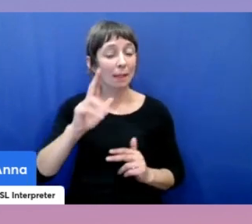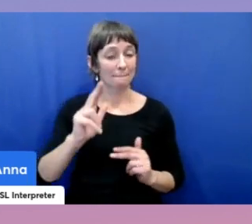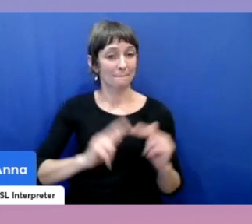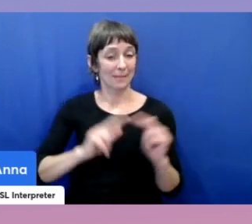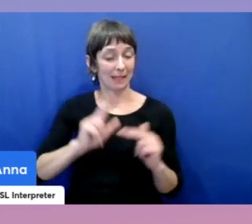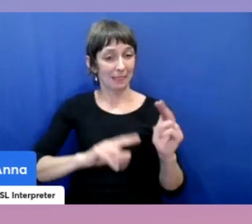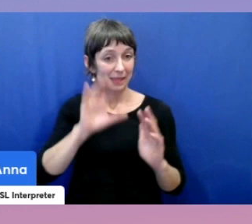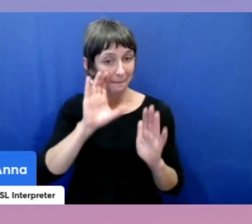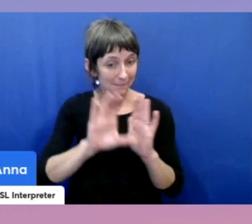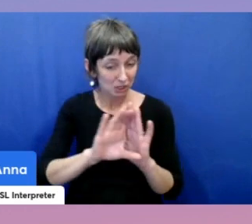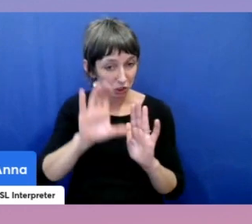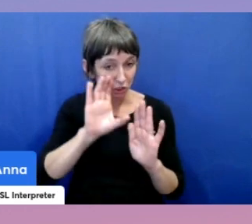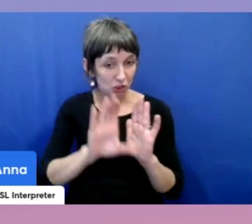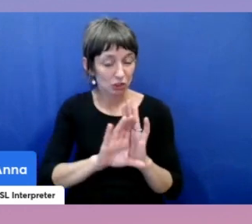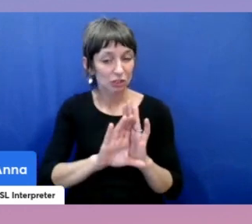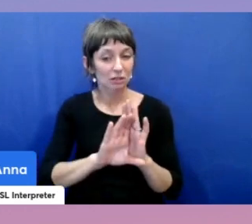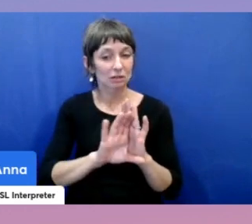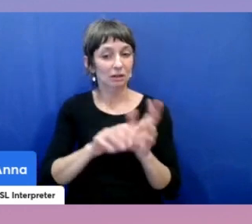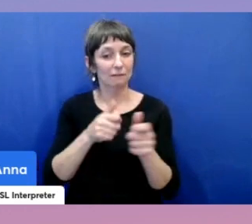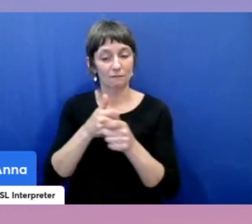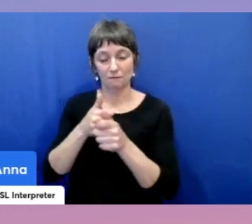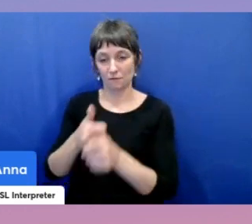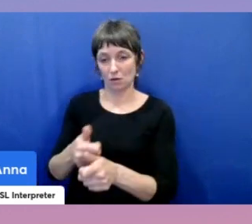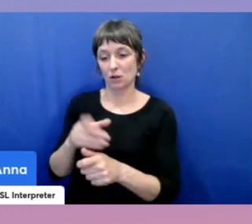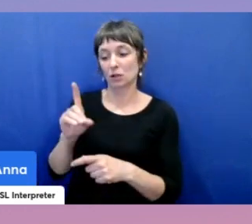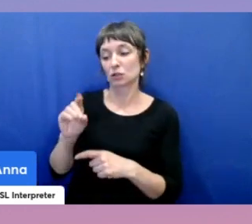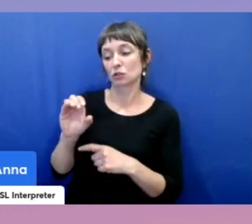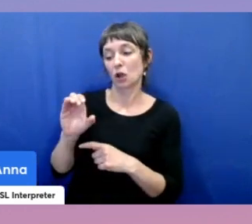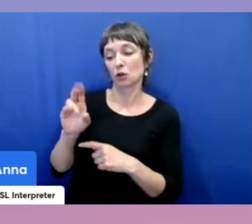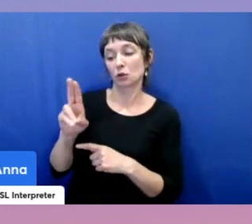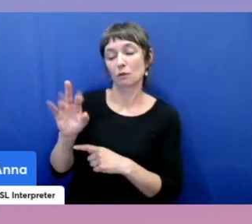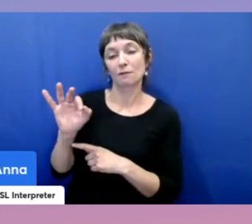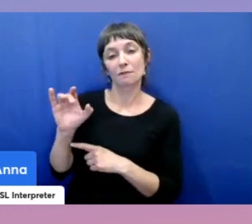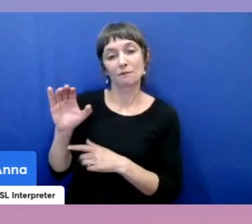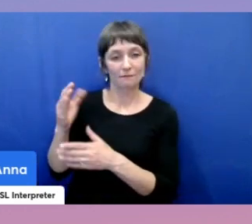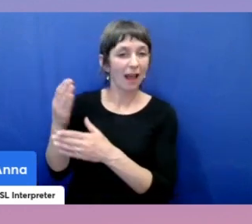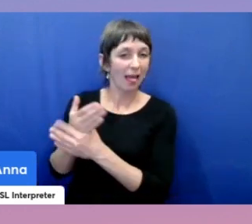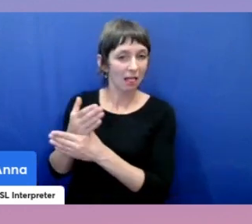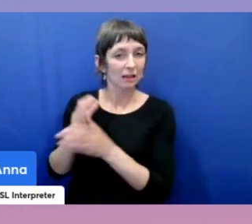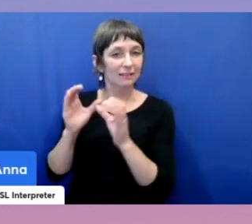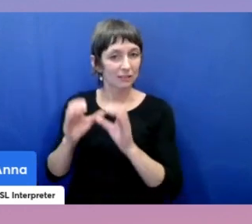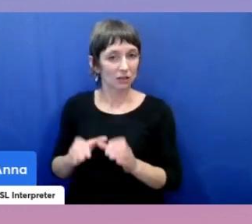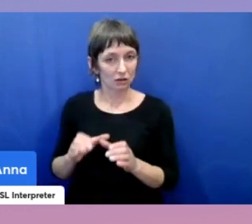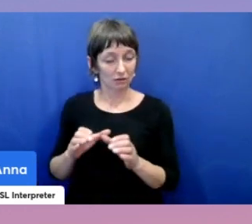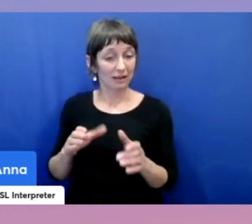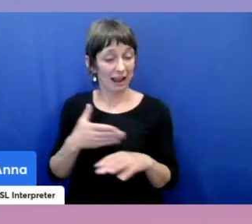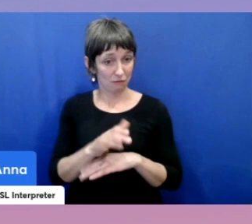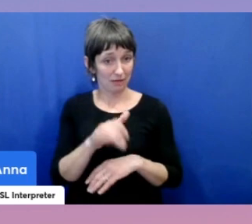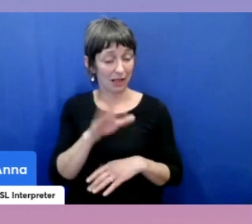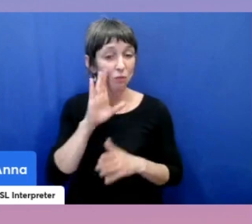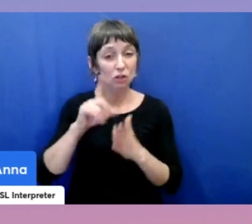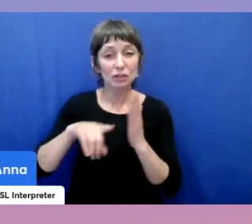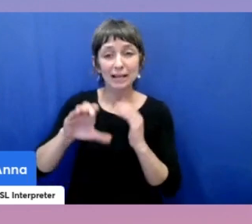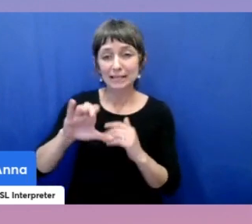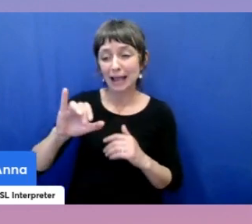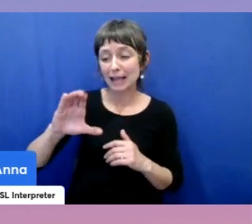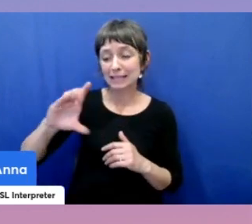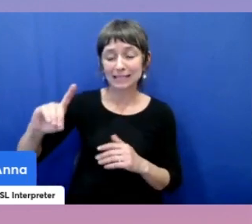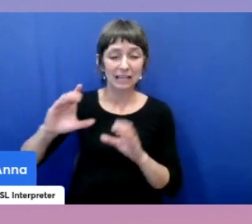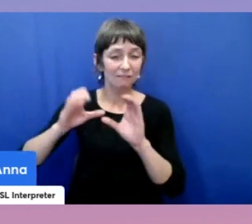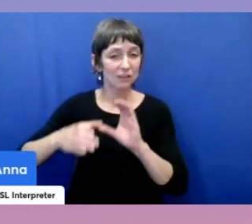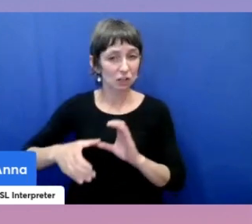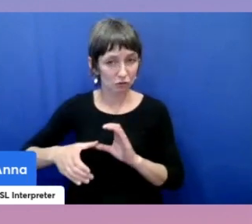image following the Docker file configuration, and after that GB will check the CICD configuration